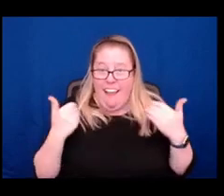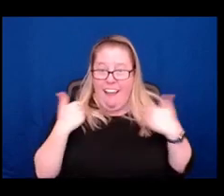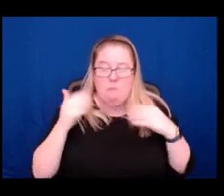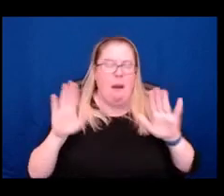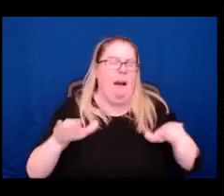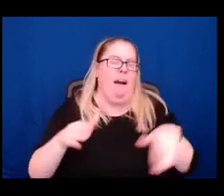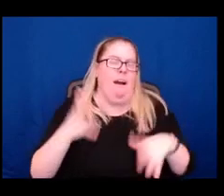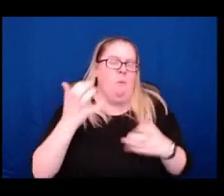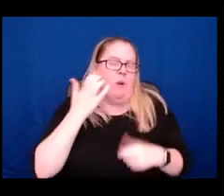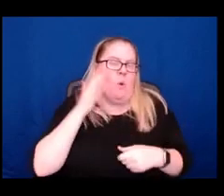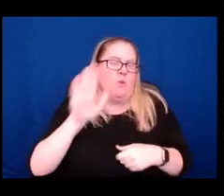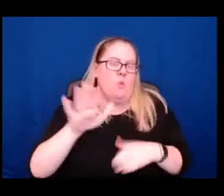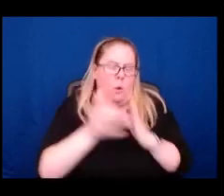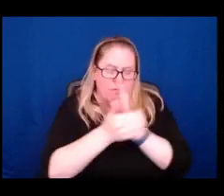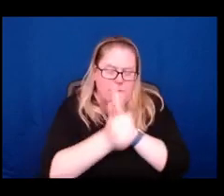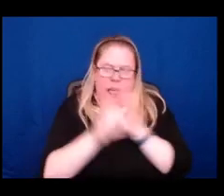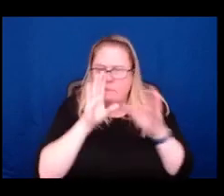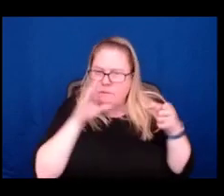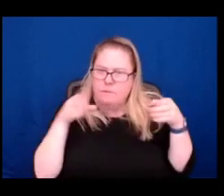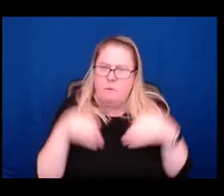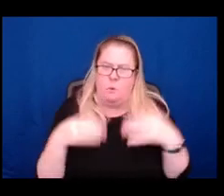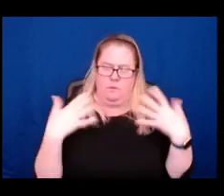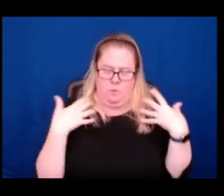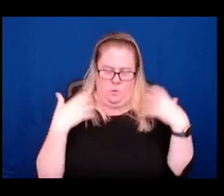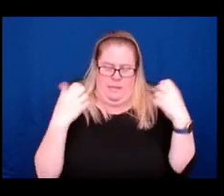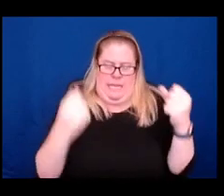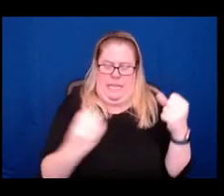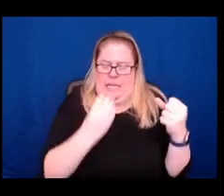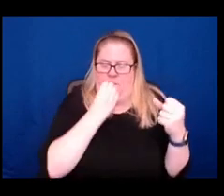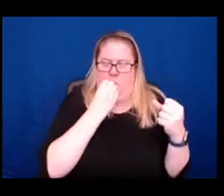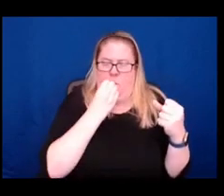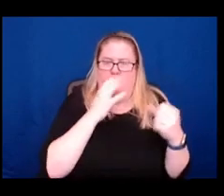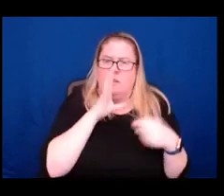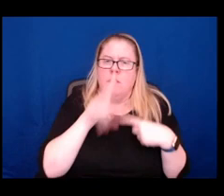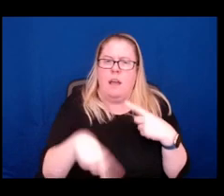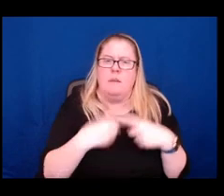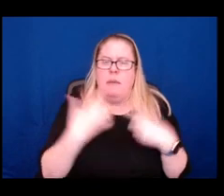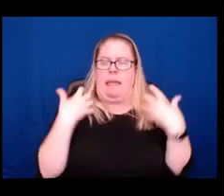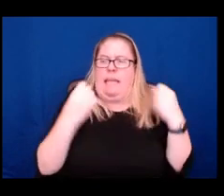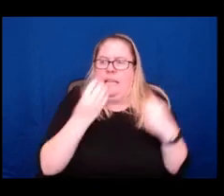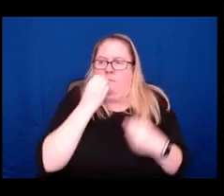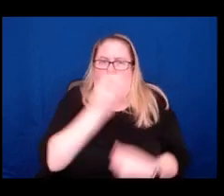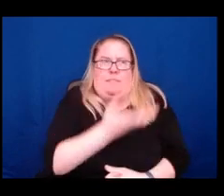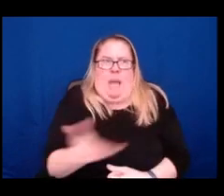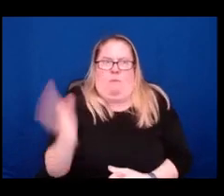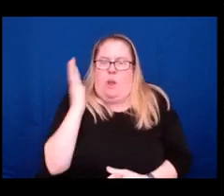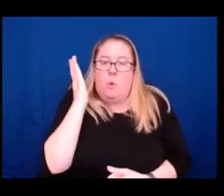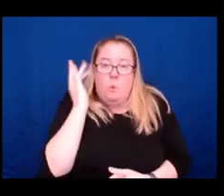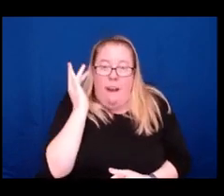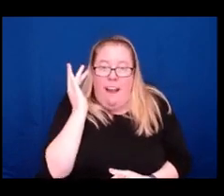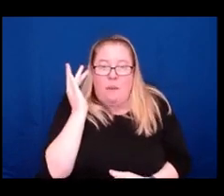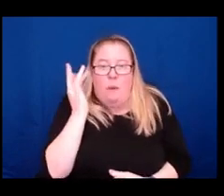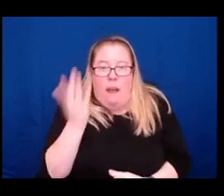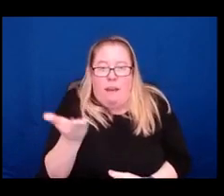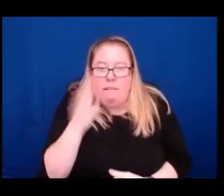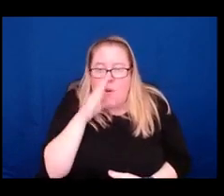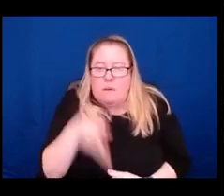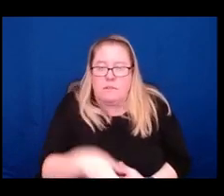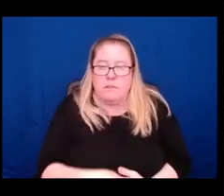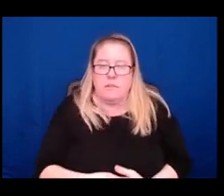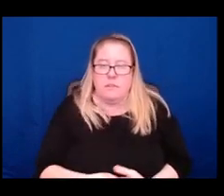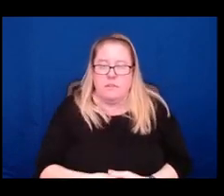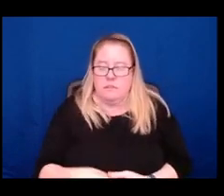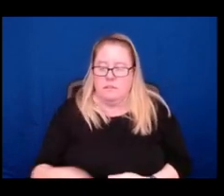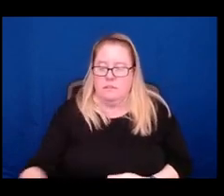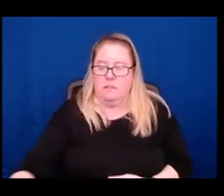you've dedicated your talent to the healing foods and talking about the healing foods that exist. Why do that? That's a really